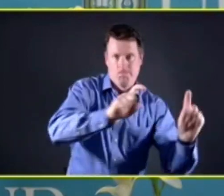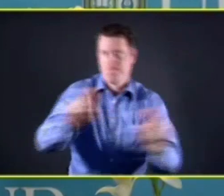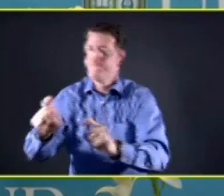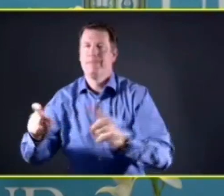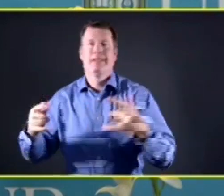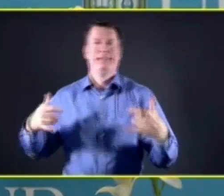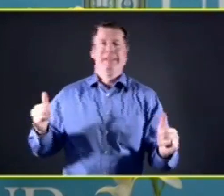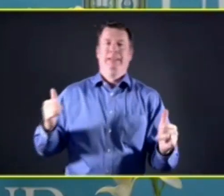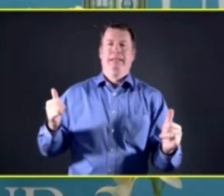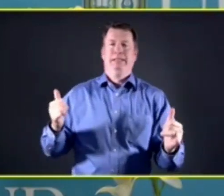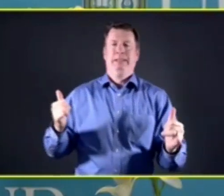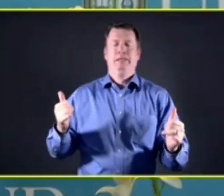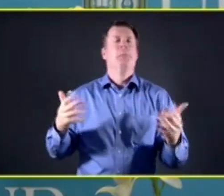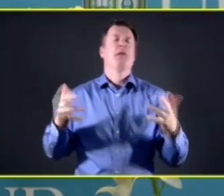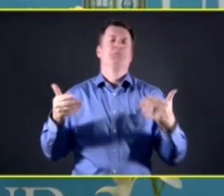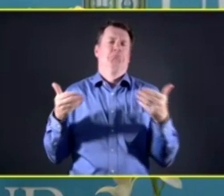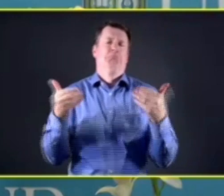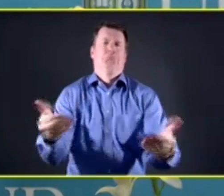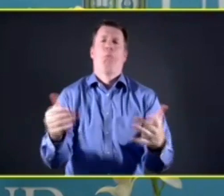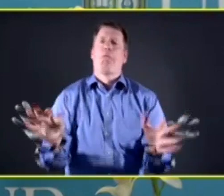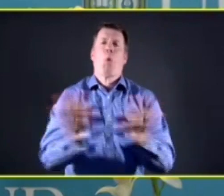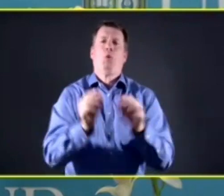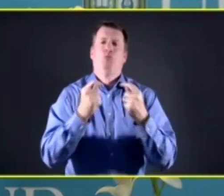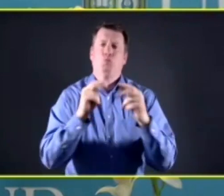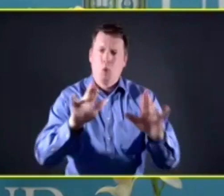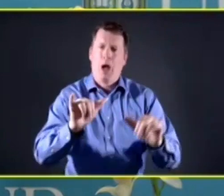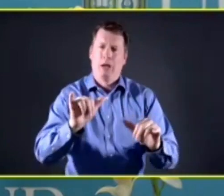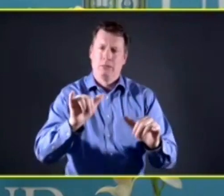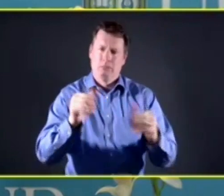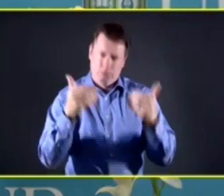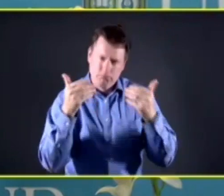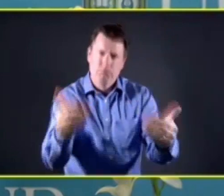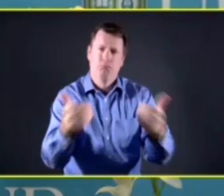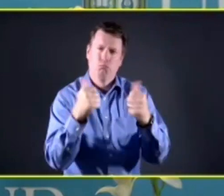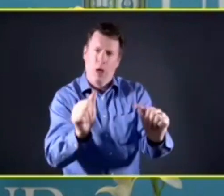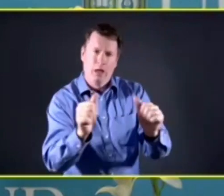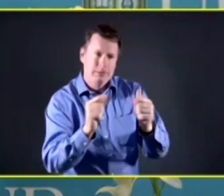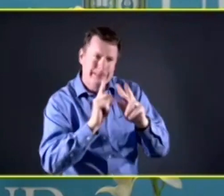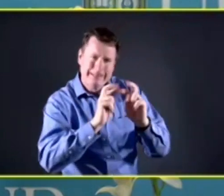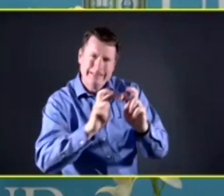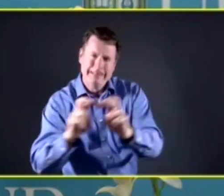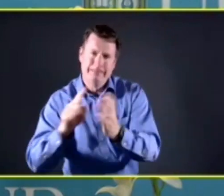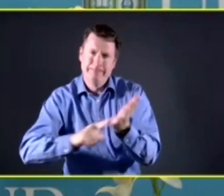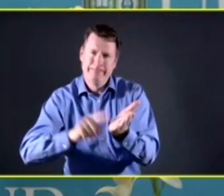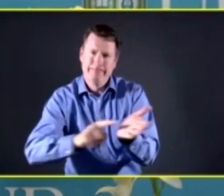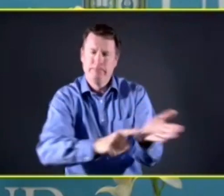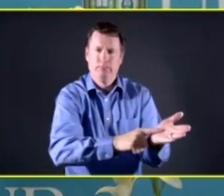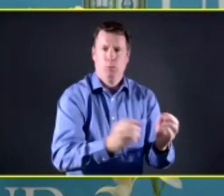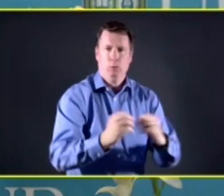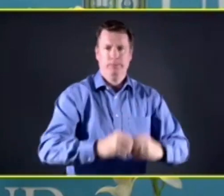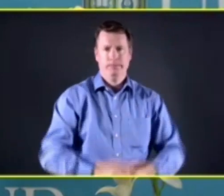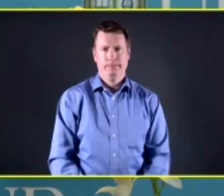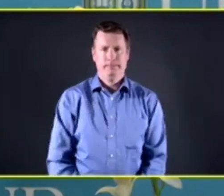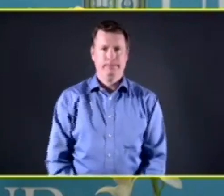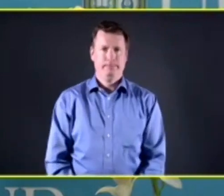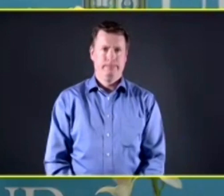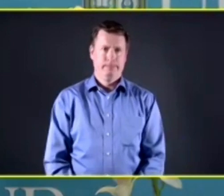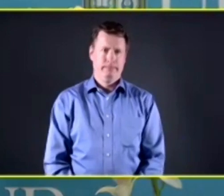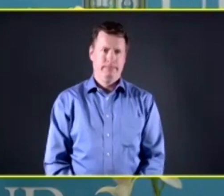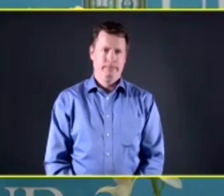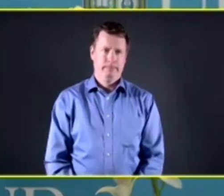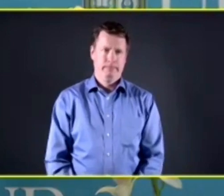next media question, Dr. Kiefer, because when we talked before, you mentioned that it's not just this drug alone or with the risk